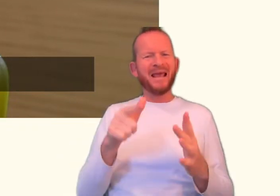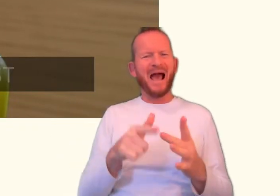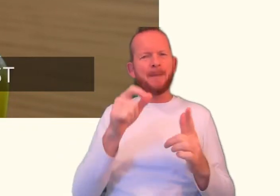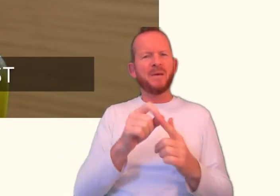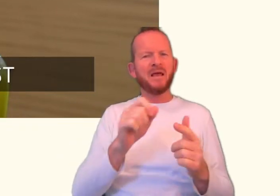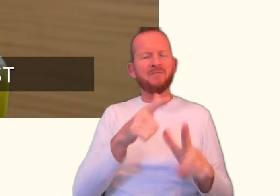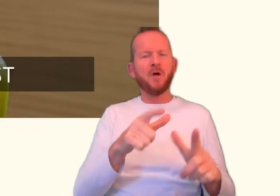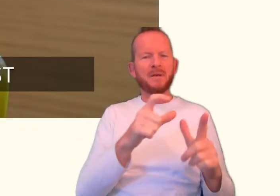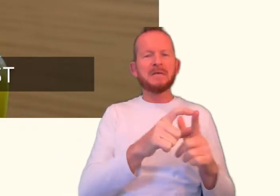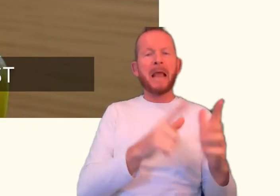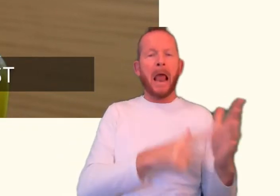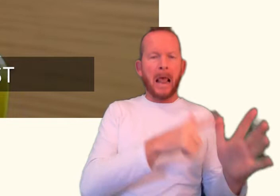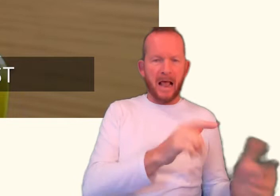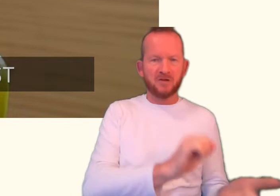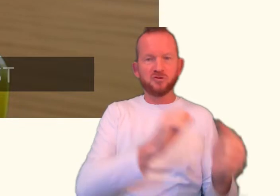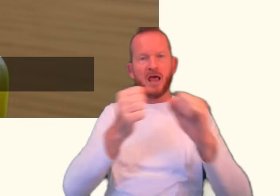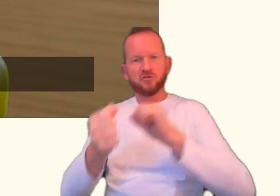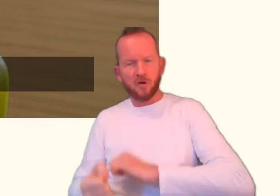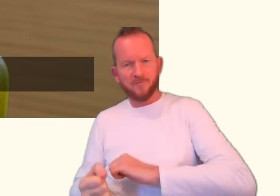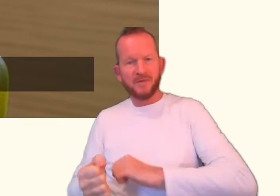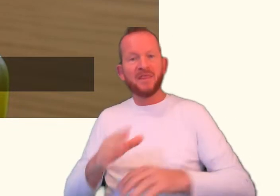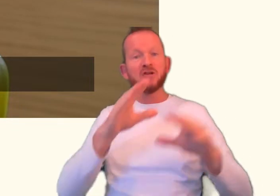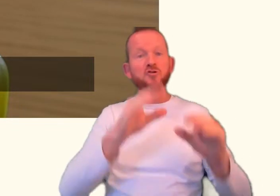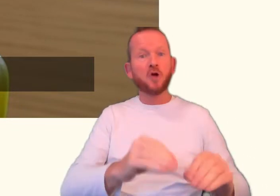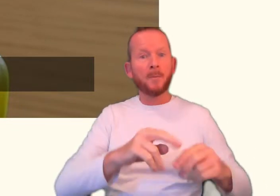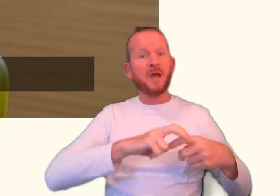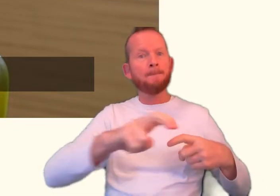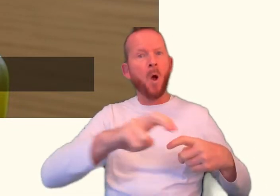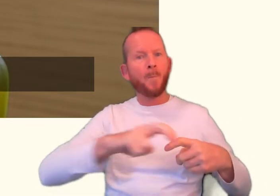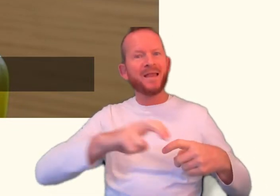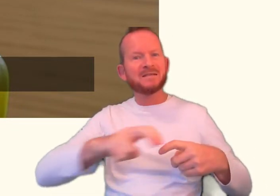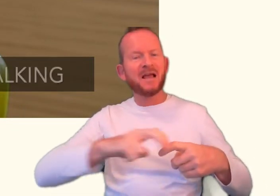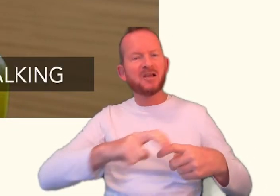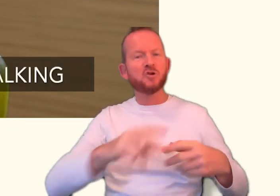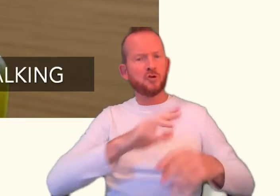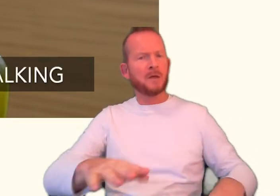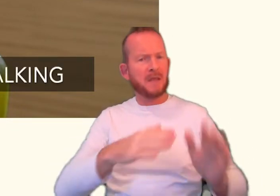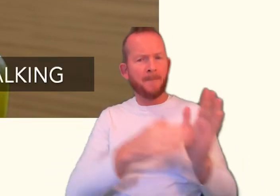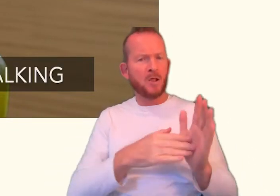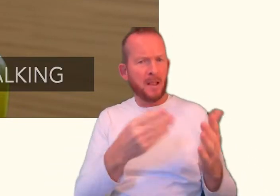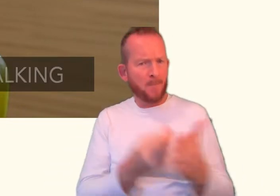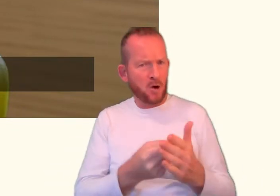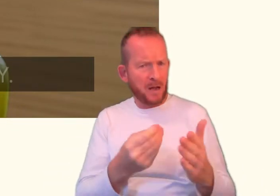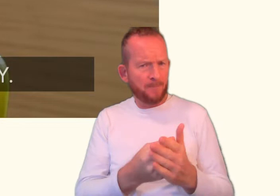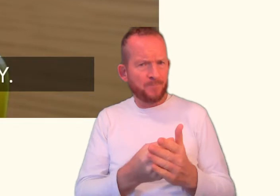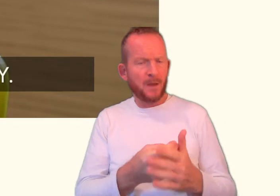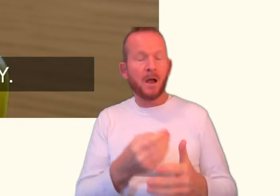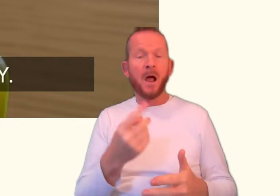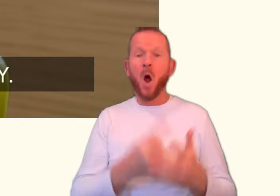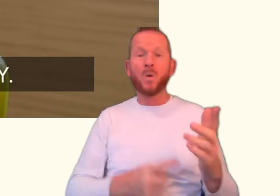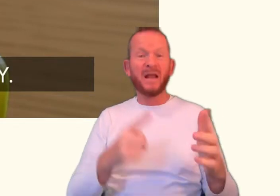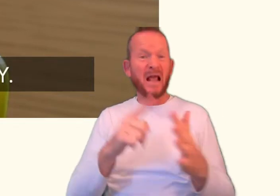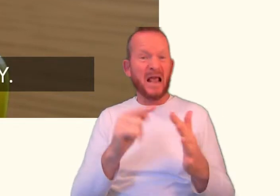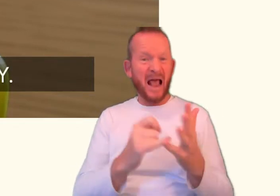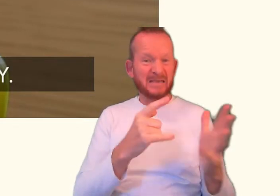DLA and had stopped her mobility. So she'd lost that monthly money as well. So she only had the ESA, and now we're talking